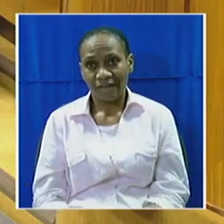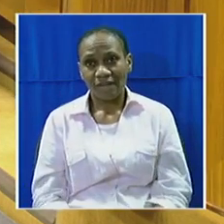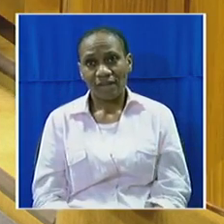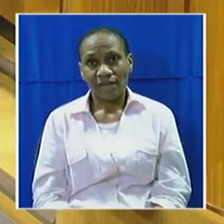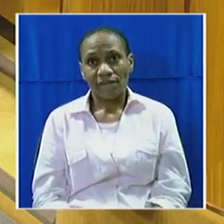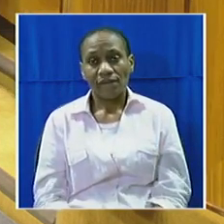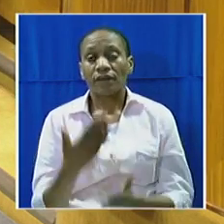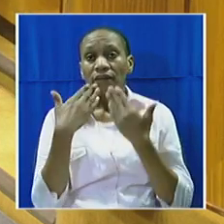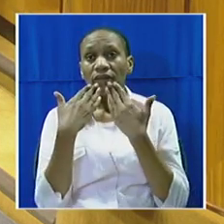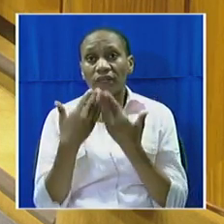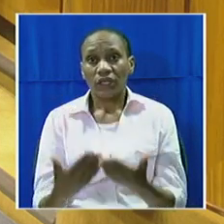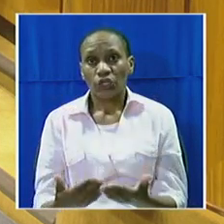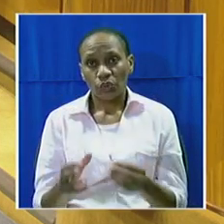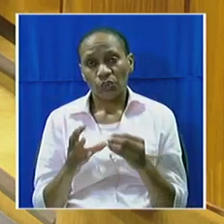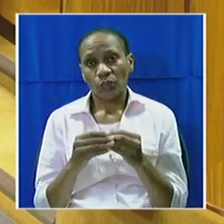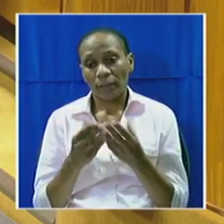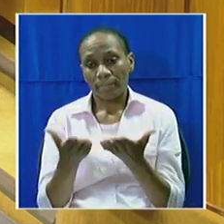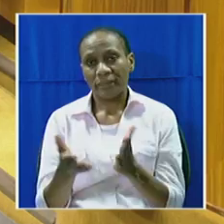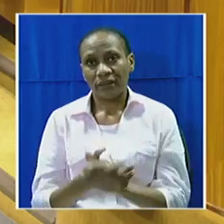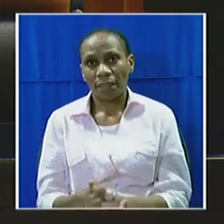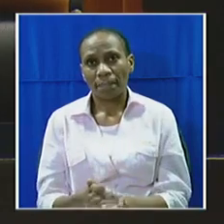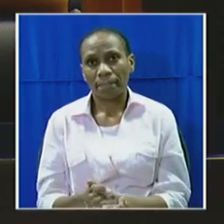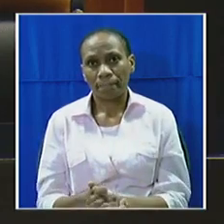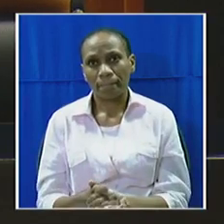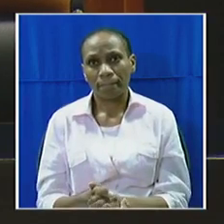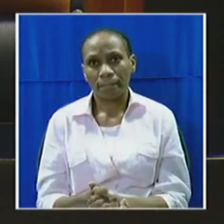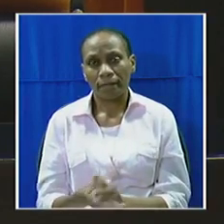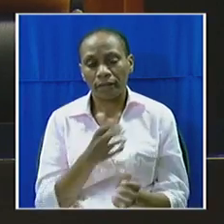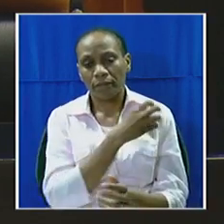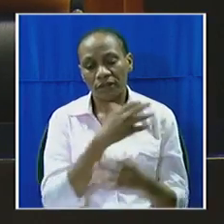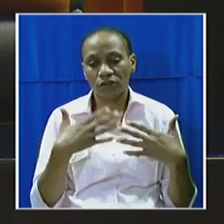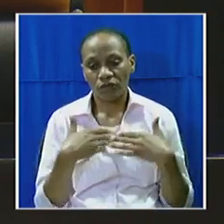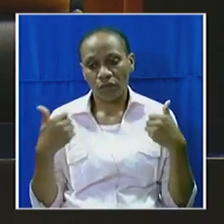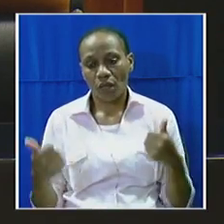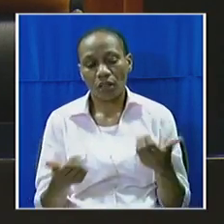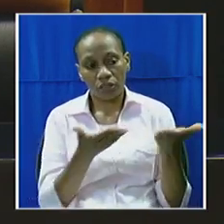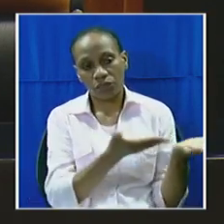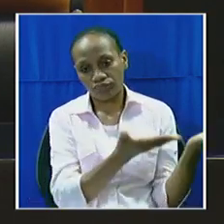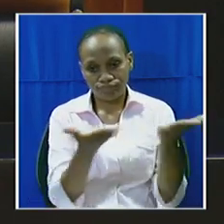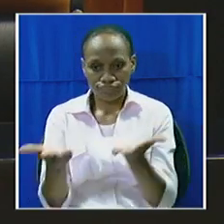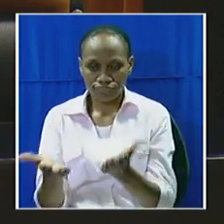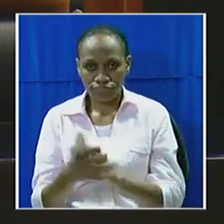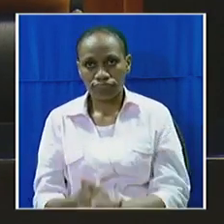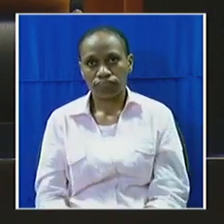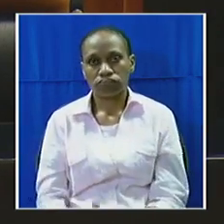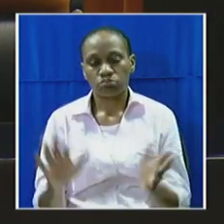Thank you, Honourable Member. I now call upon the Honourable the Minister of Health to address the House.